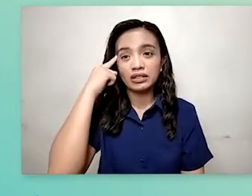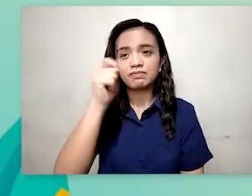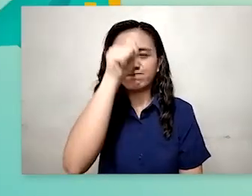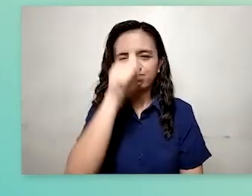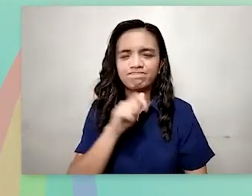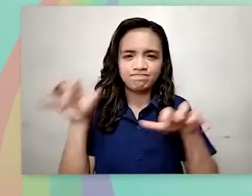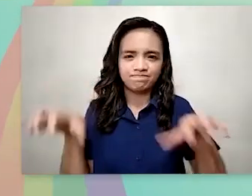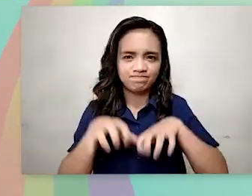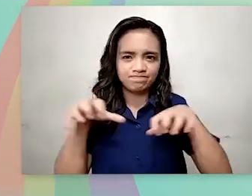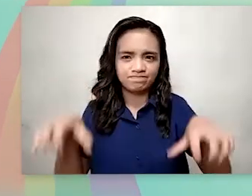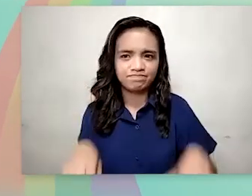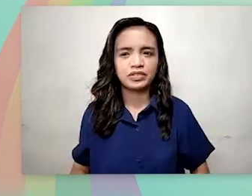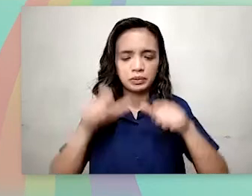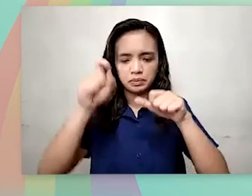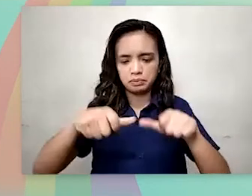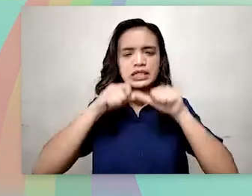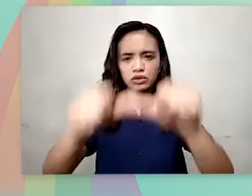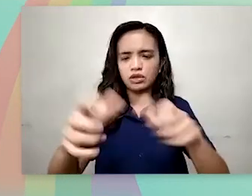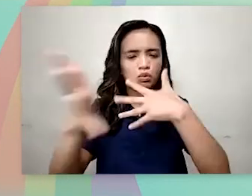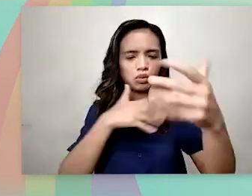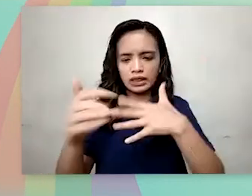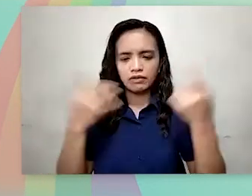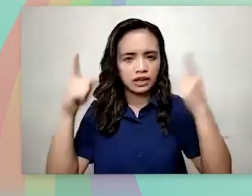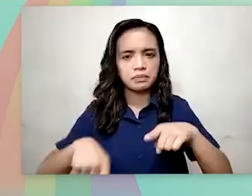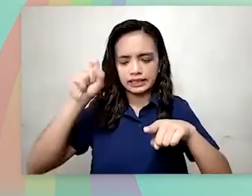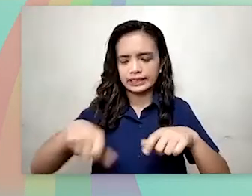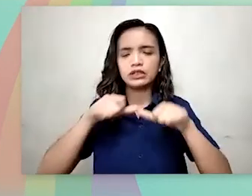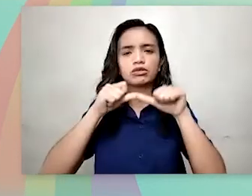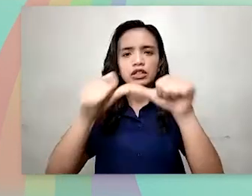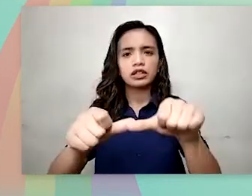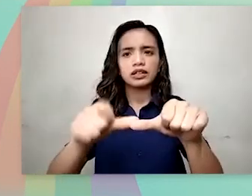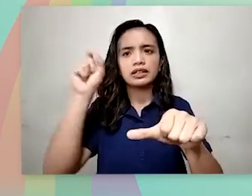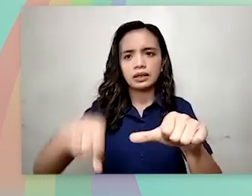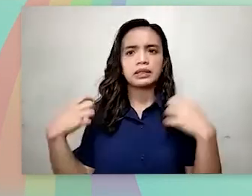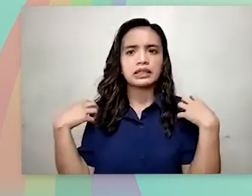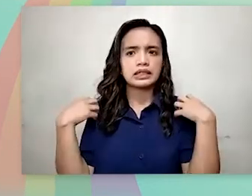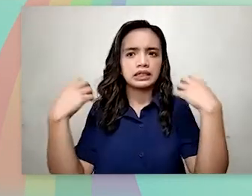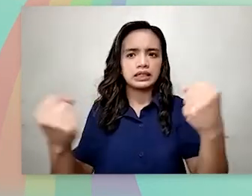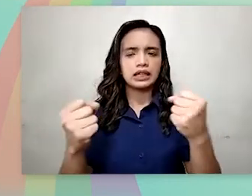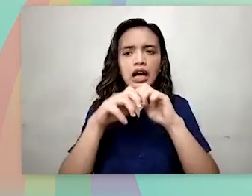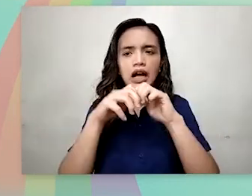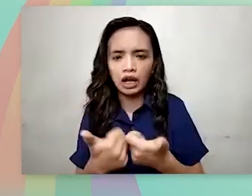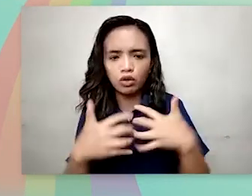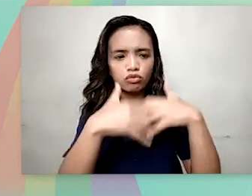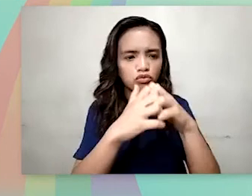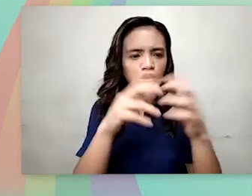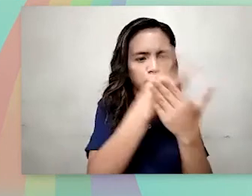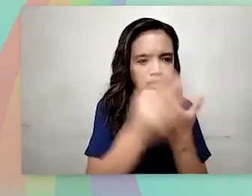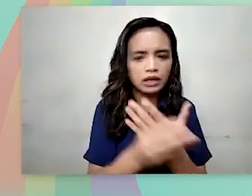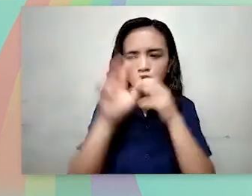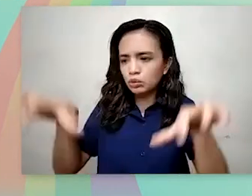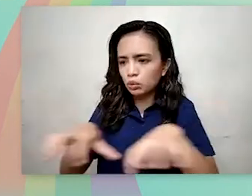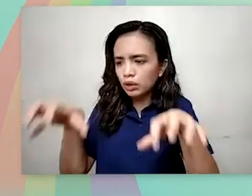think perseverance is important. You've got to keep going no matter what, because it can be tough doing